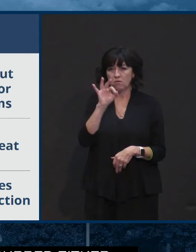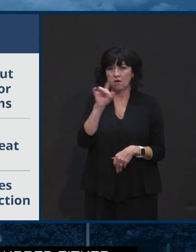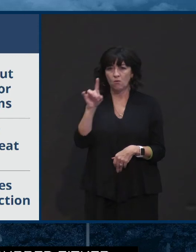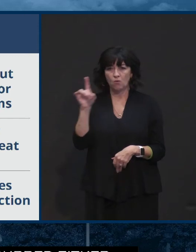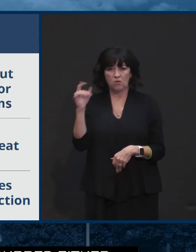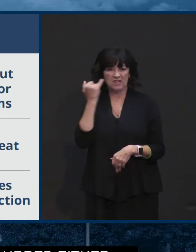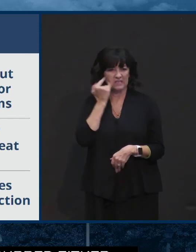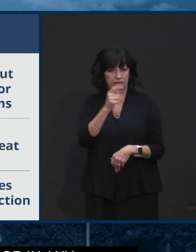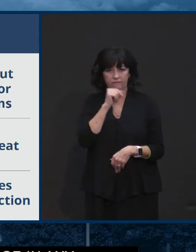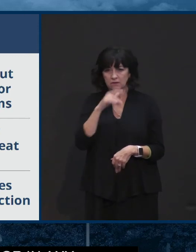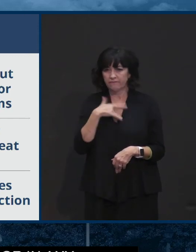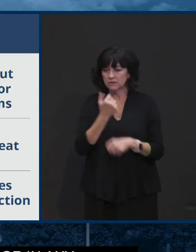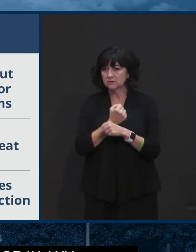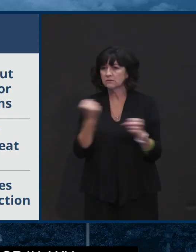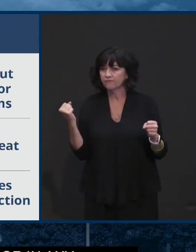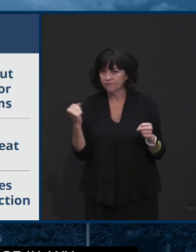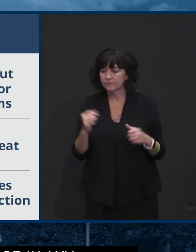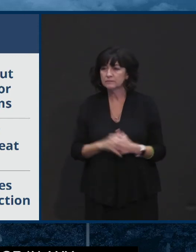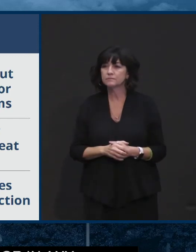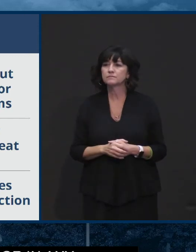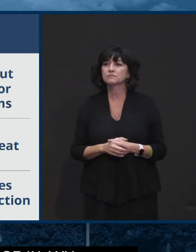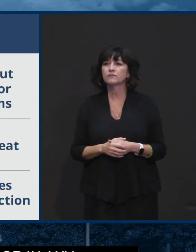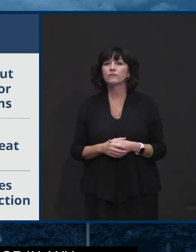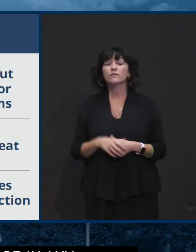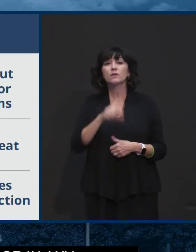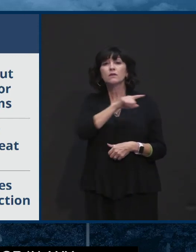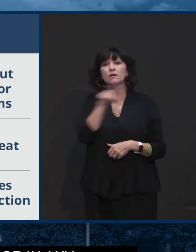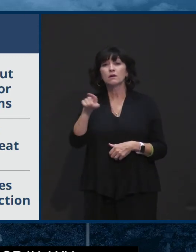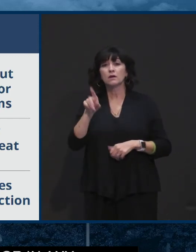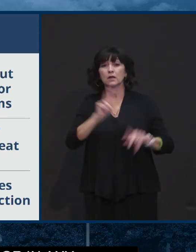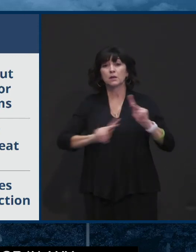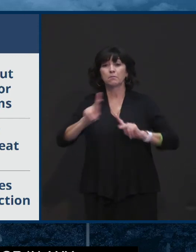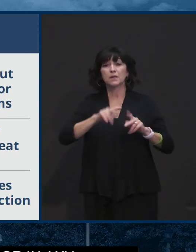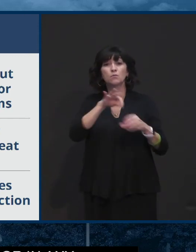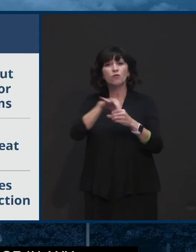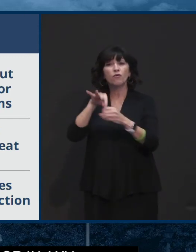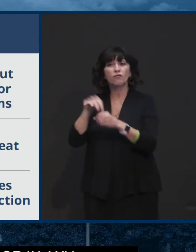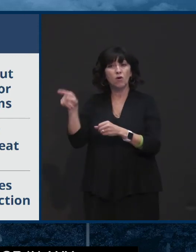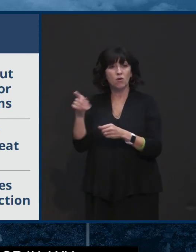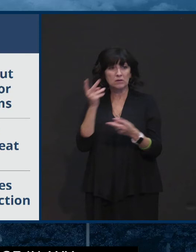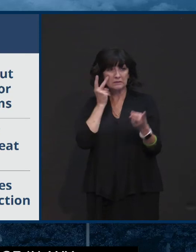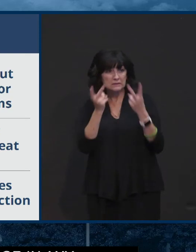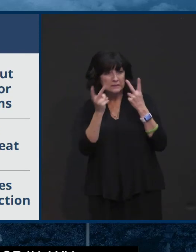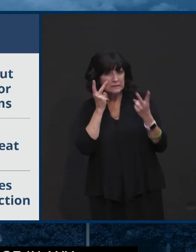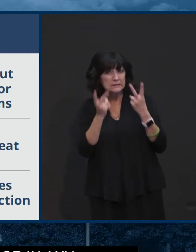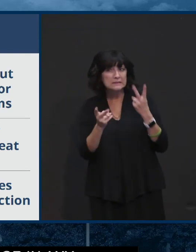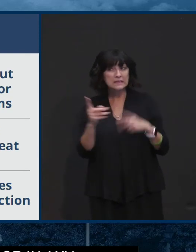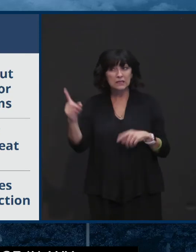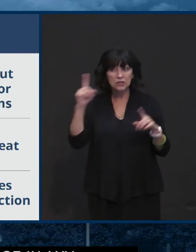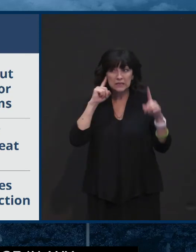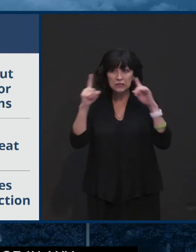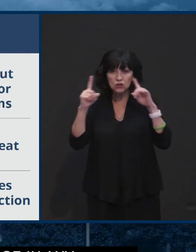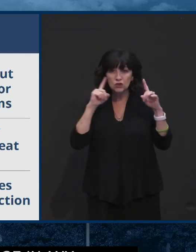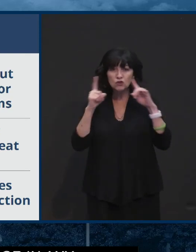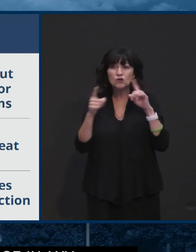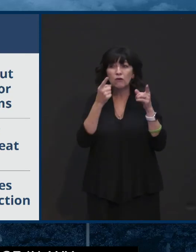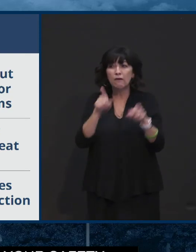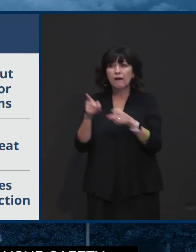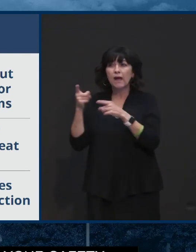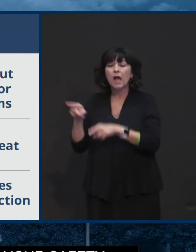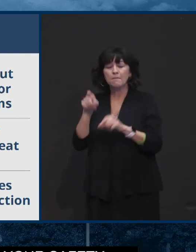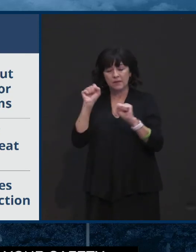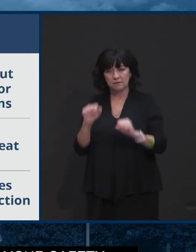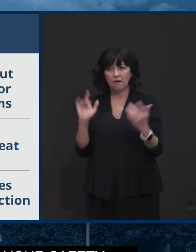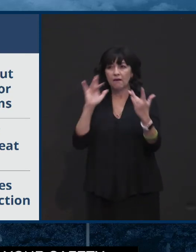threatened. Voters who are concerned about any other problem can contact the Department of Elections voter